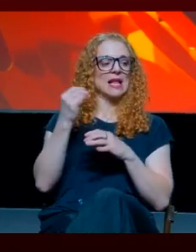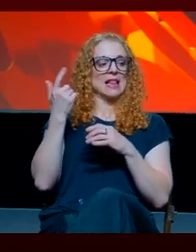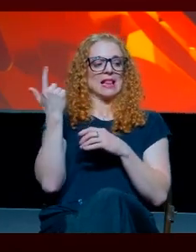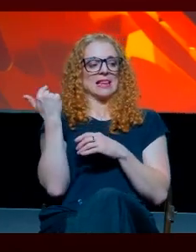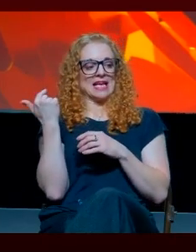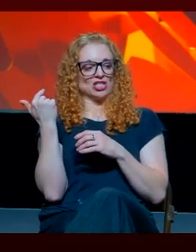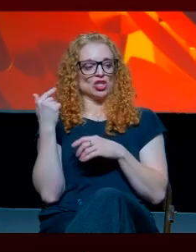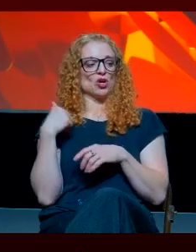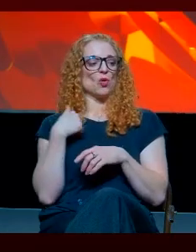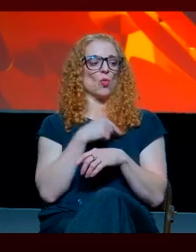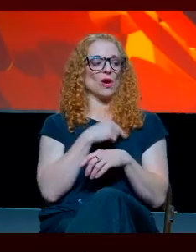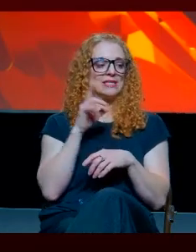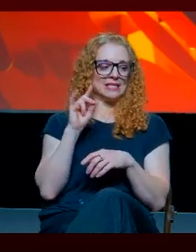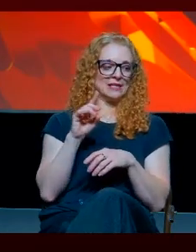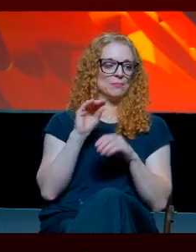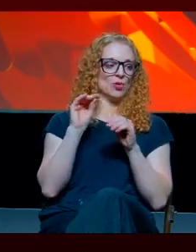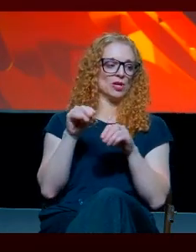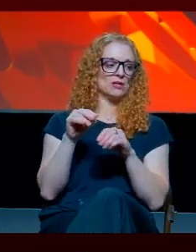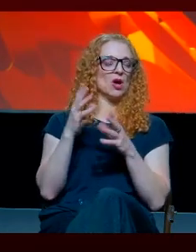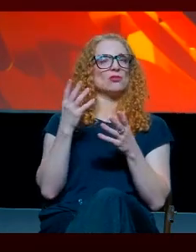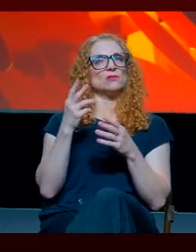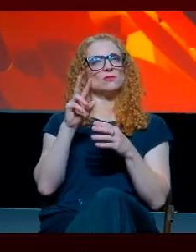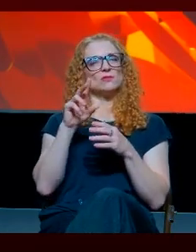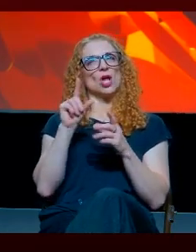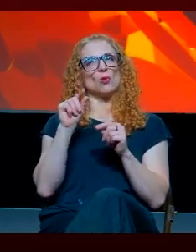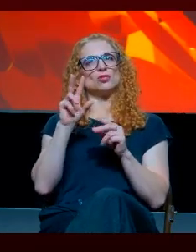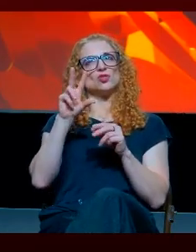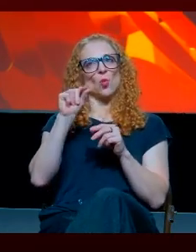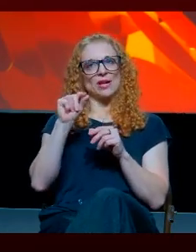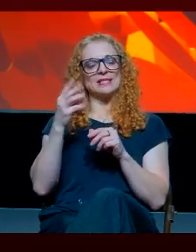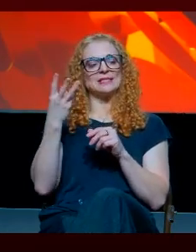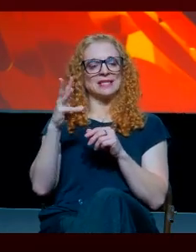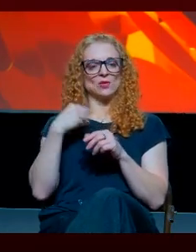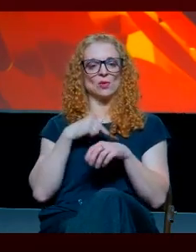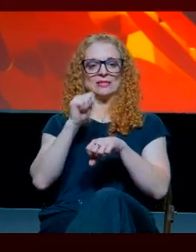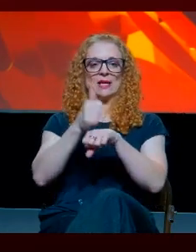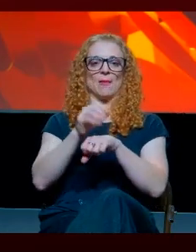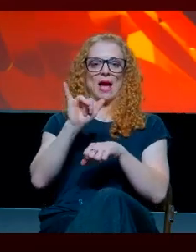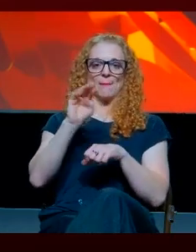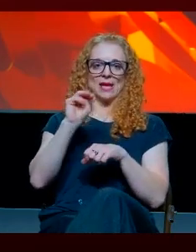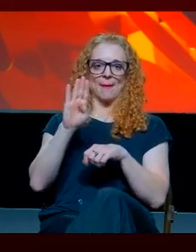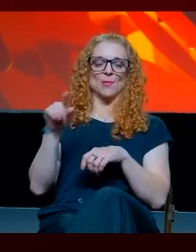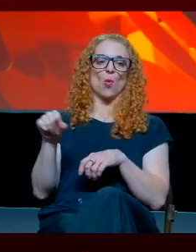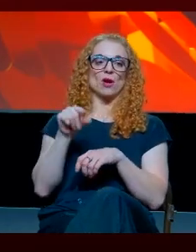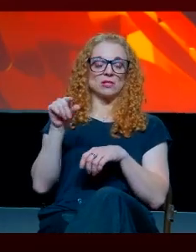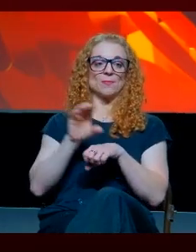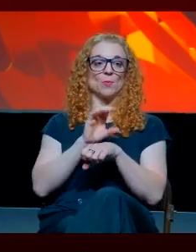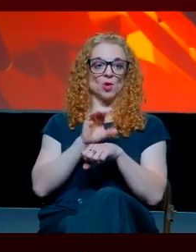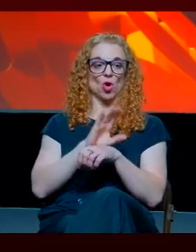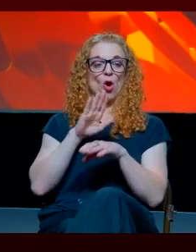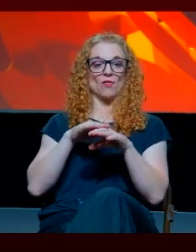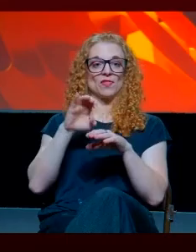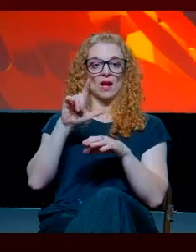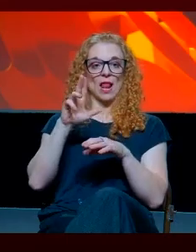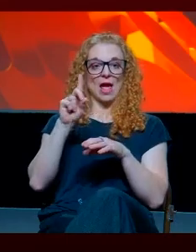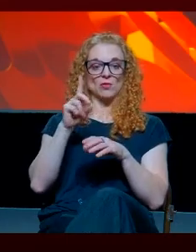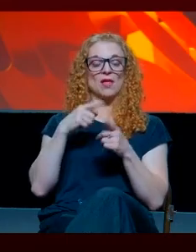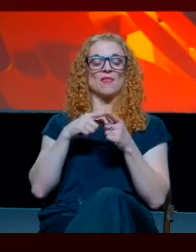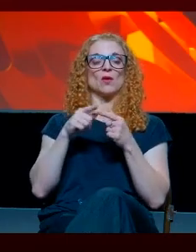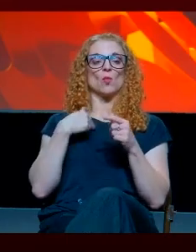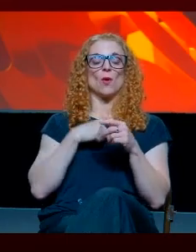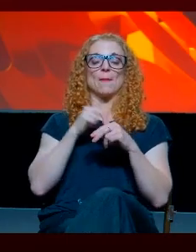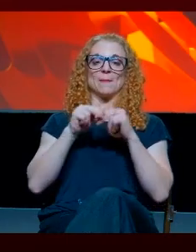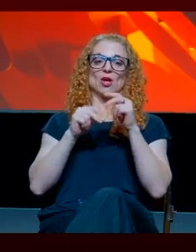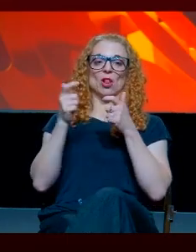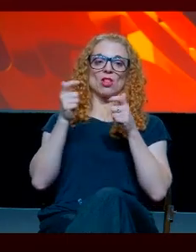year, in 2016, we put a IBM quantum computer on the cloud, and then we built large-scale